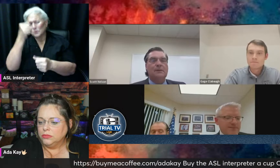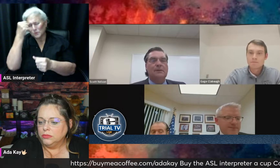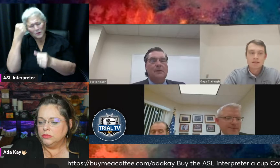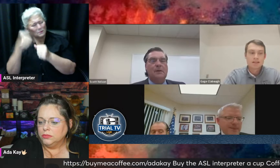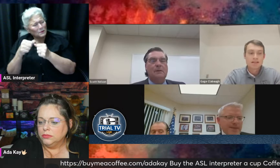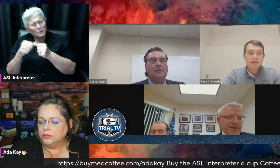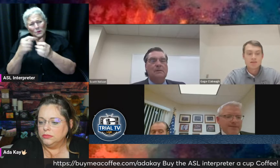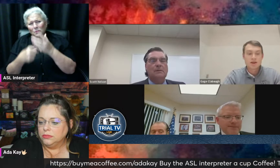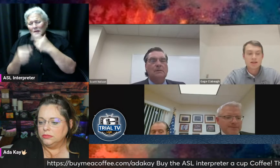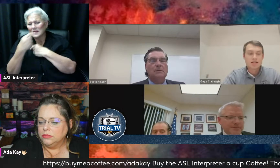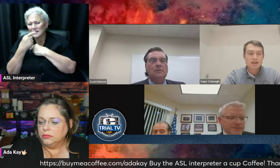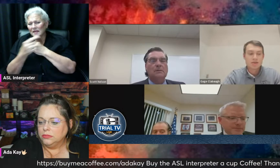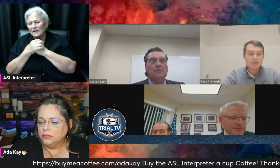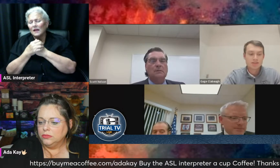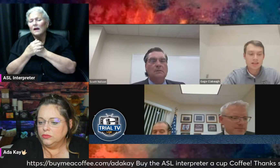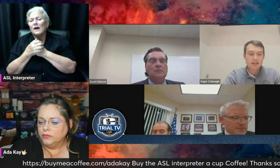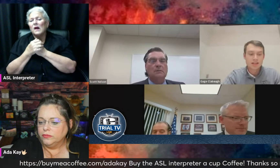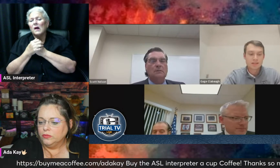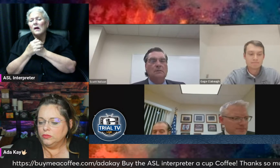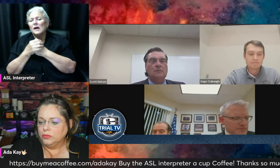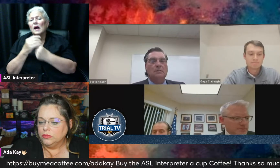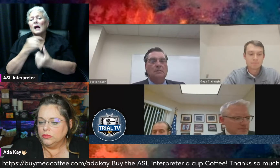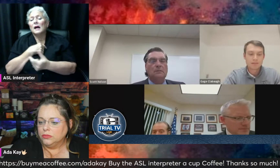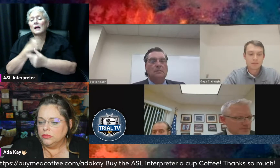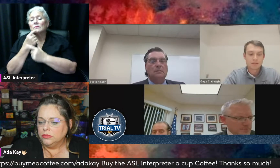that? Yeah. So I was just saying.